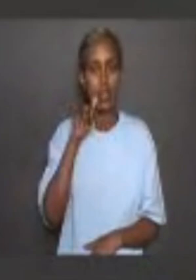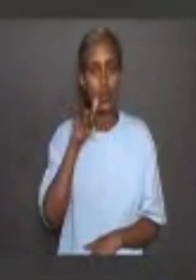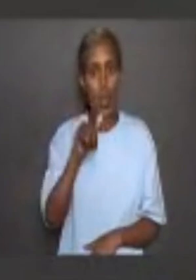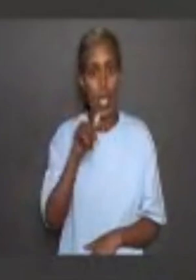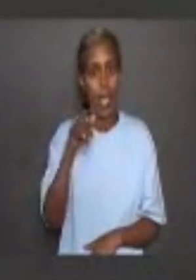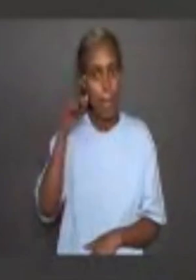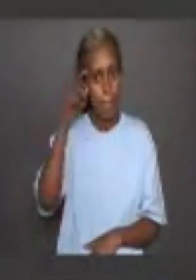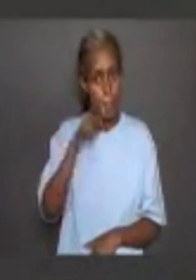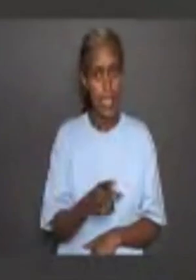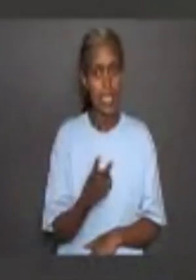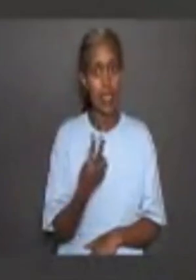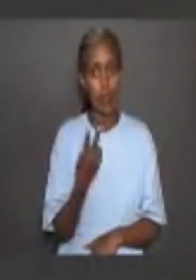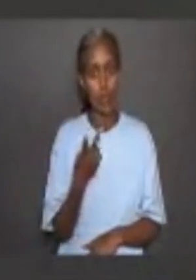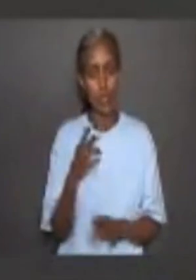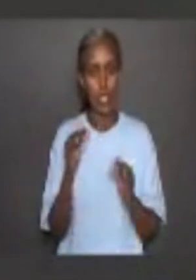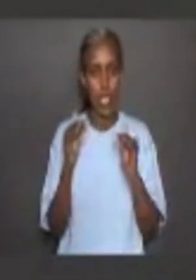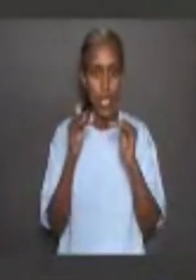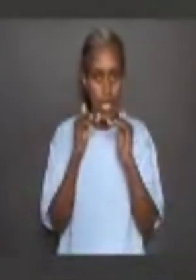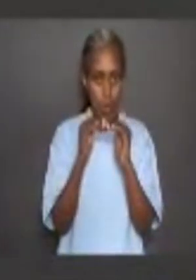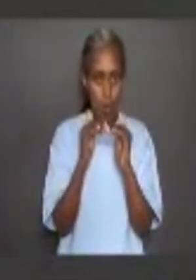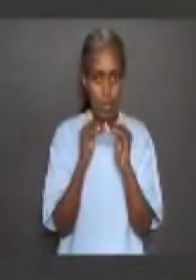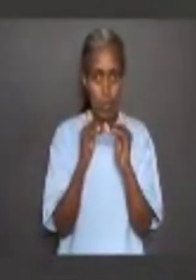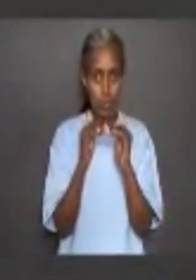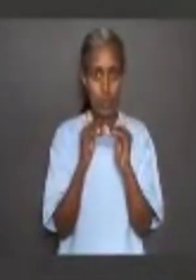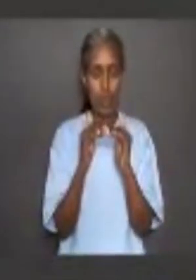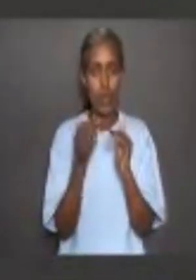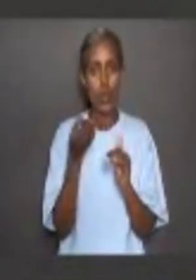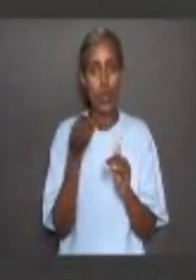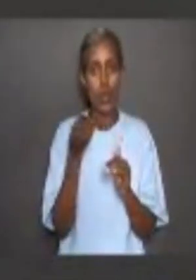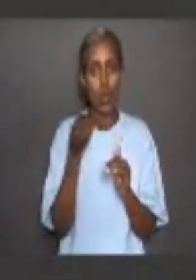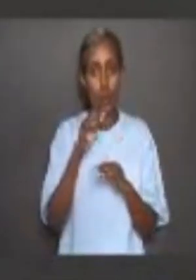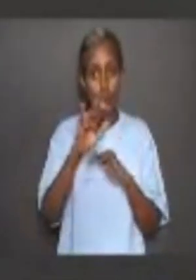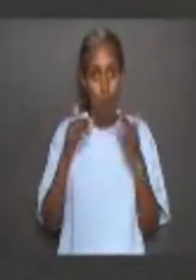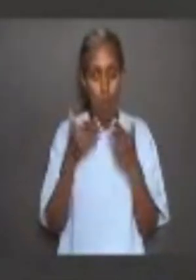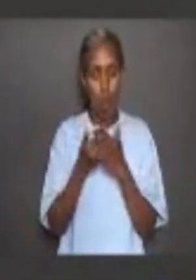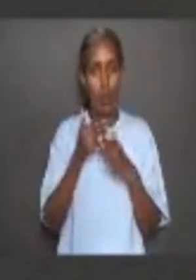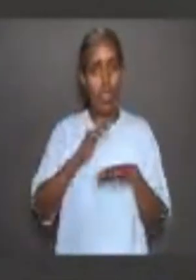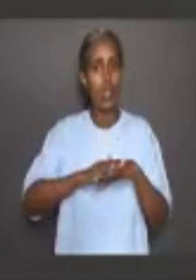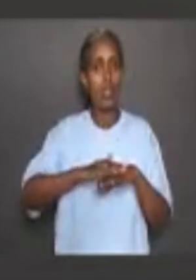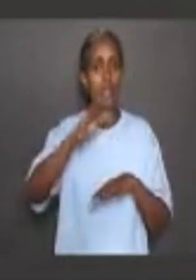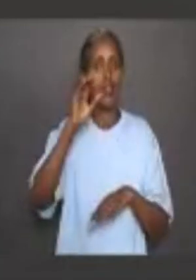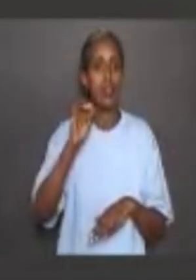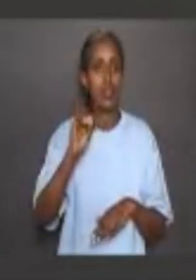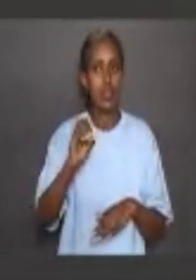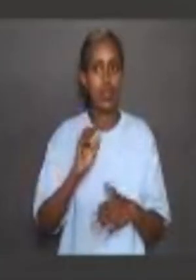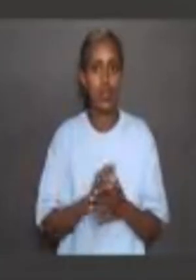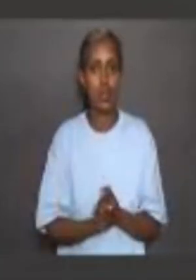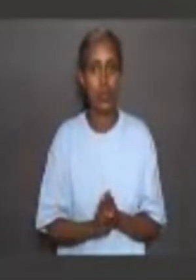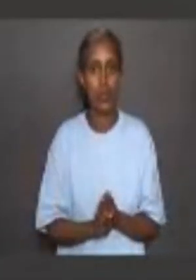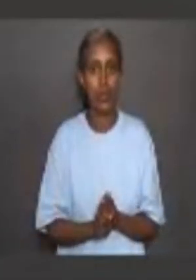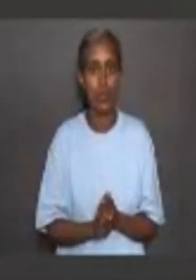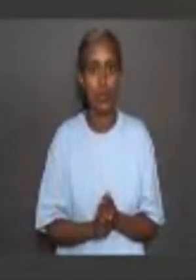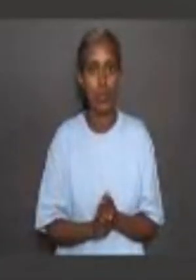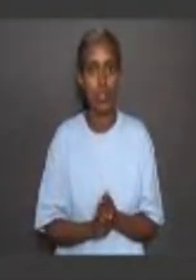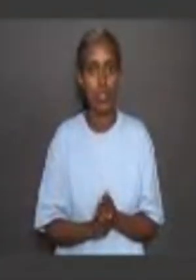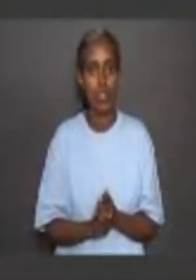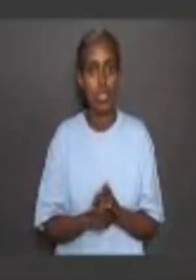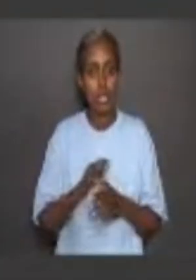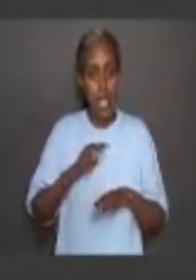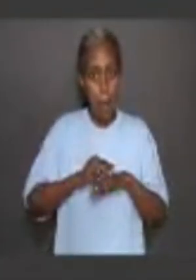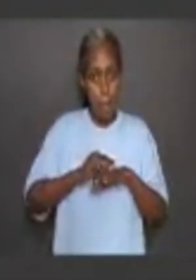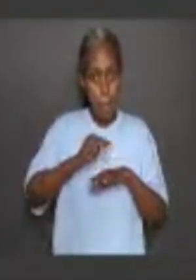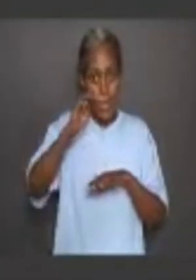X and Y must both be equal to or greater than 0.